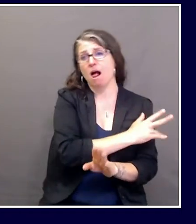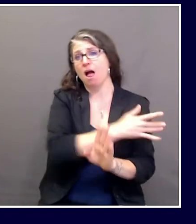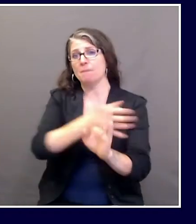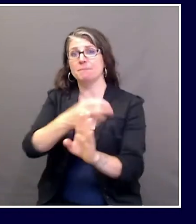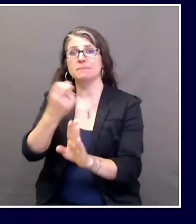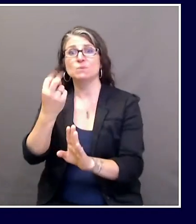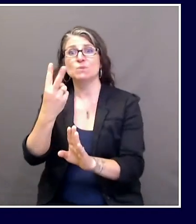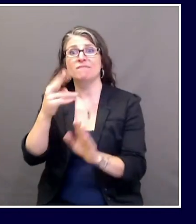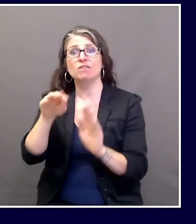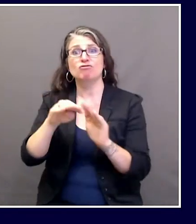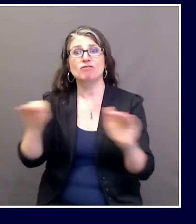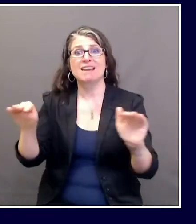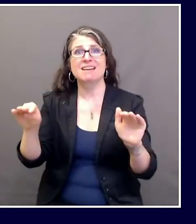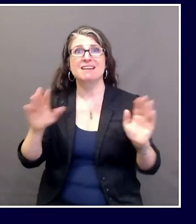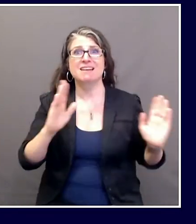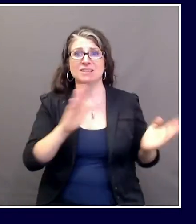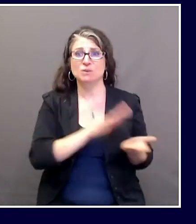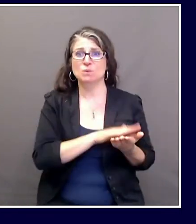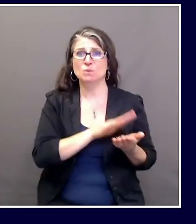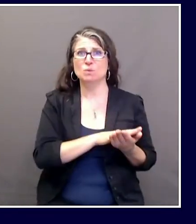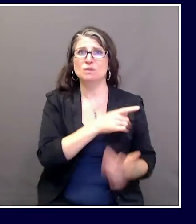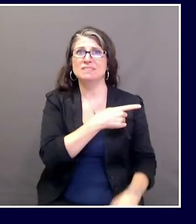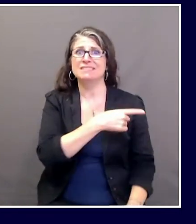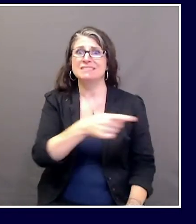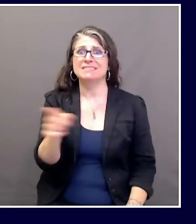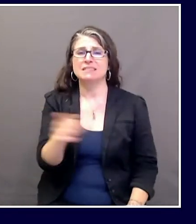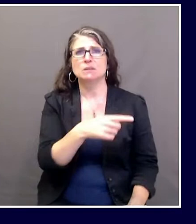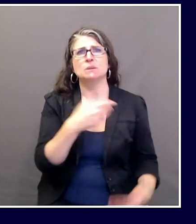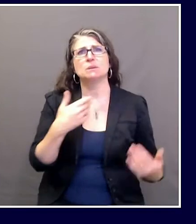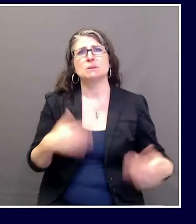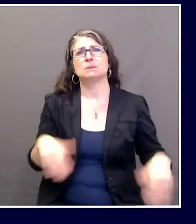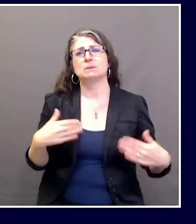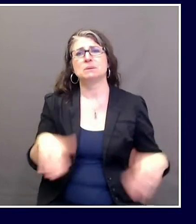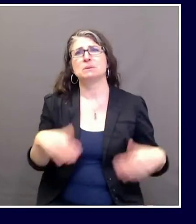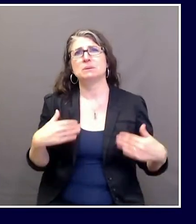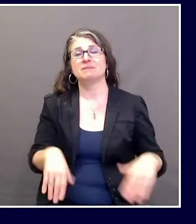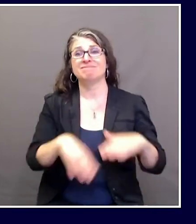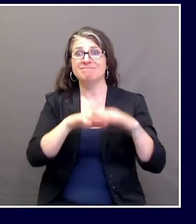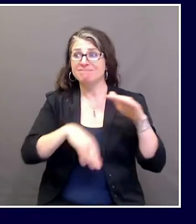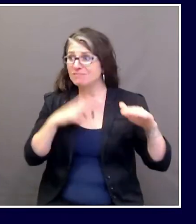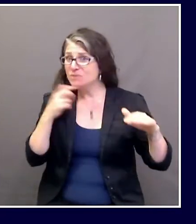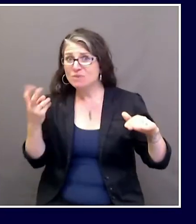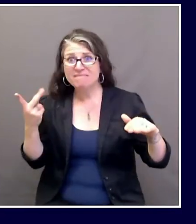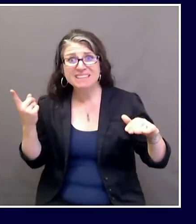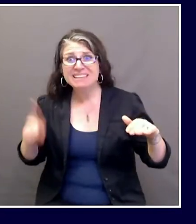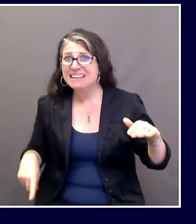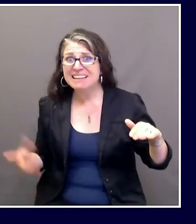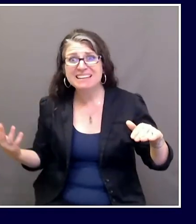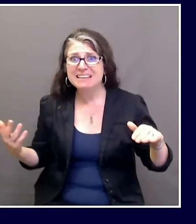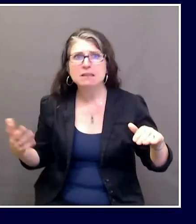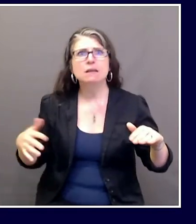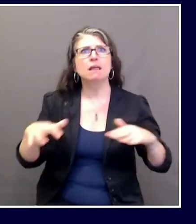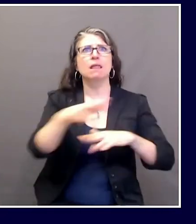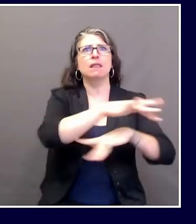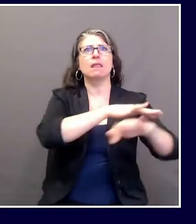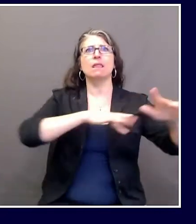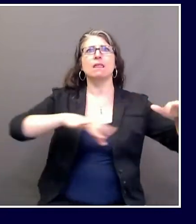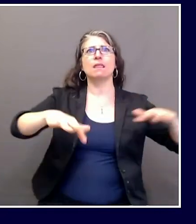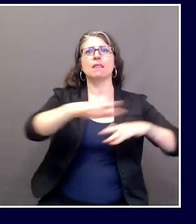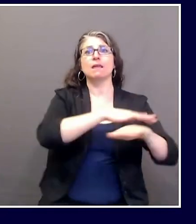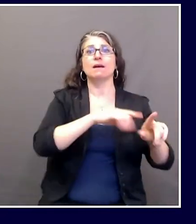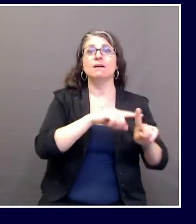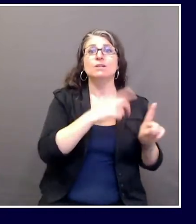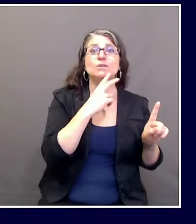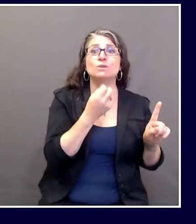either not having access to a vaccine because they're under the age of 12, or in that 12 to 15-year-old category where we're